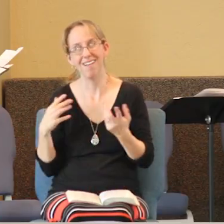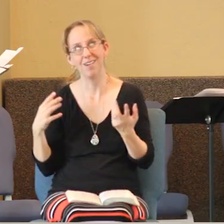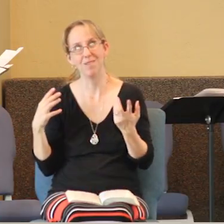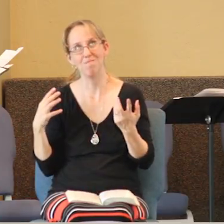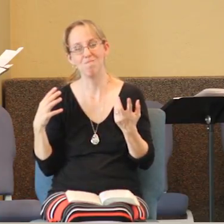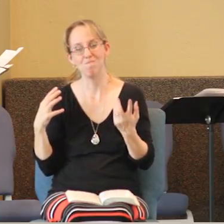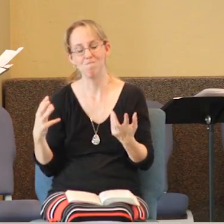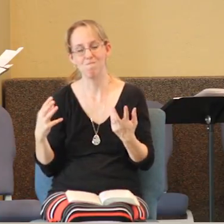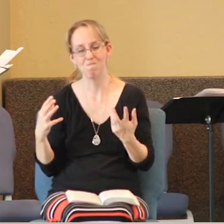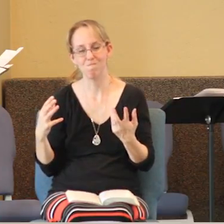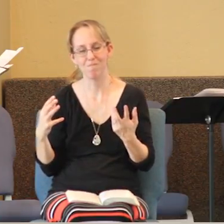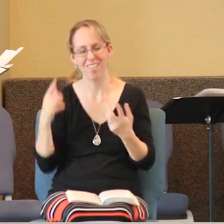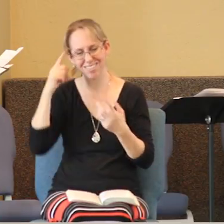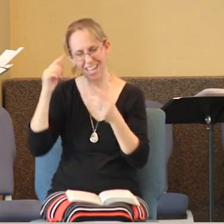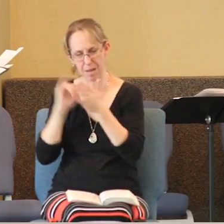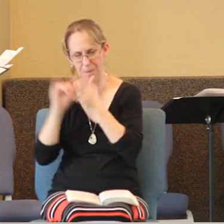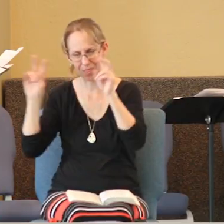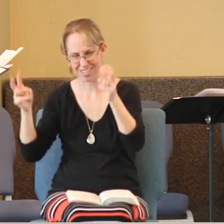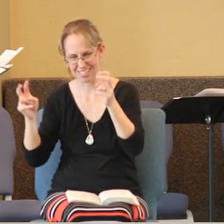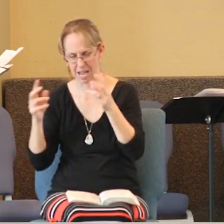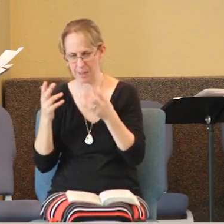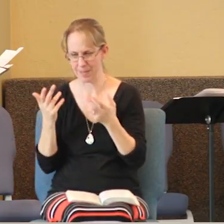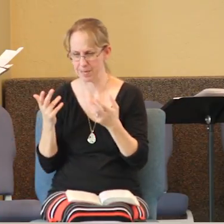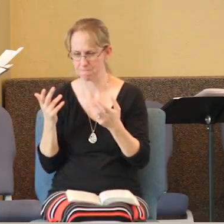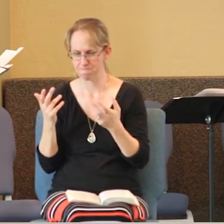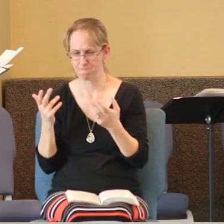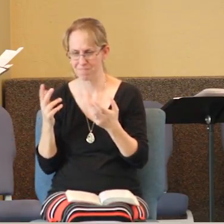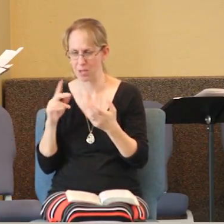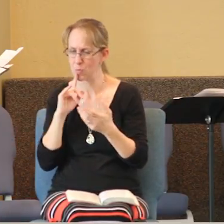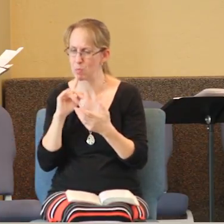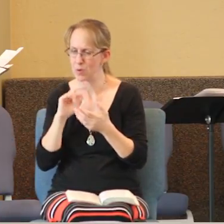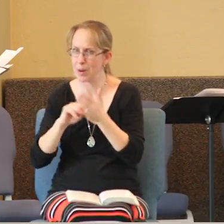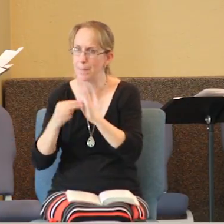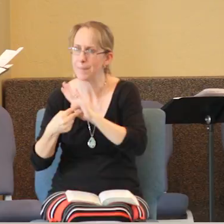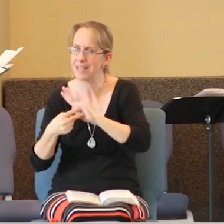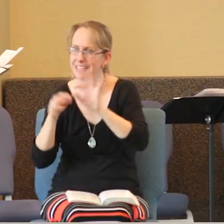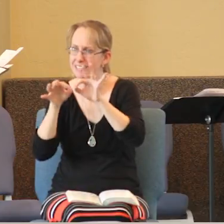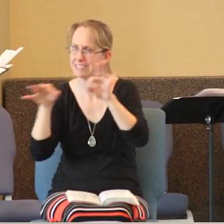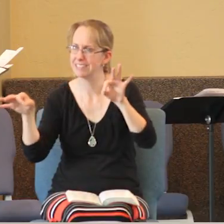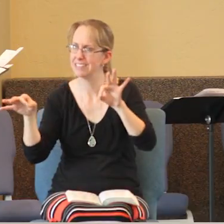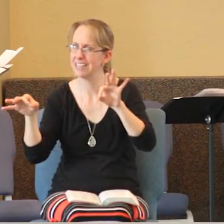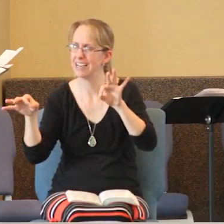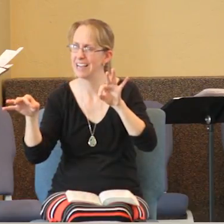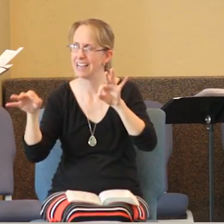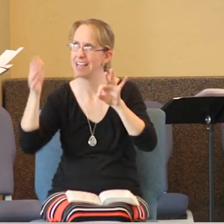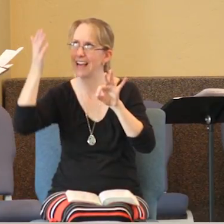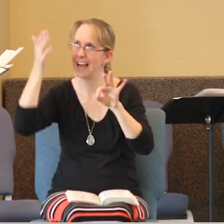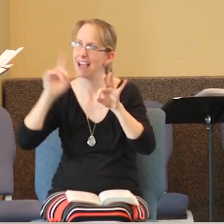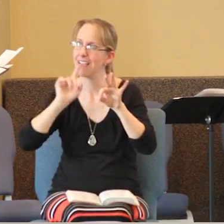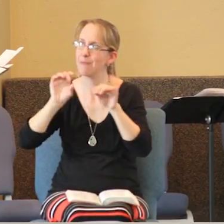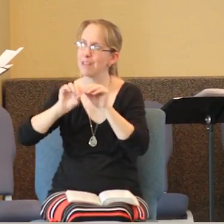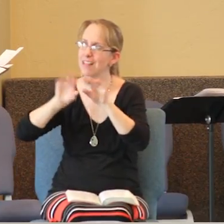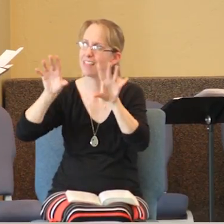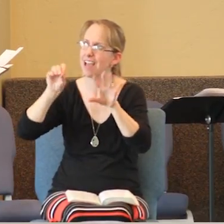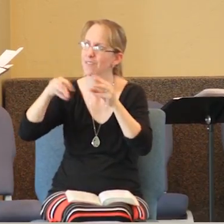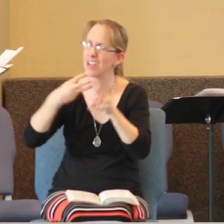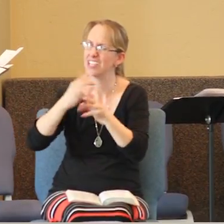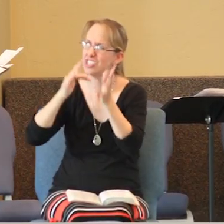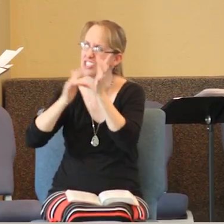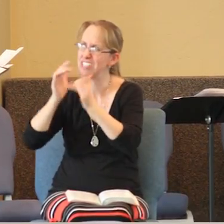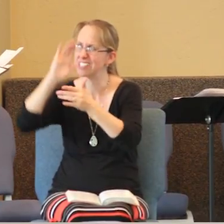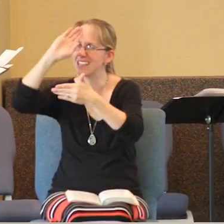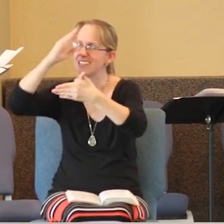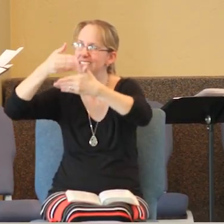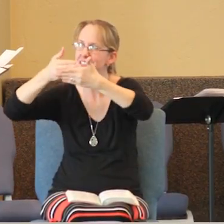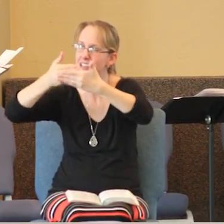think about that statement and what it truly entails? That Jesus,